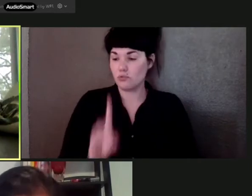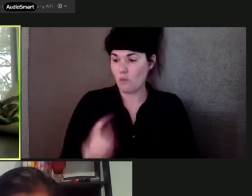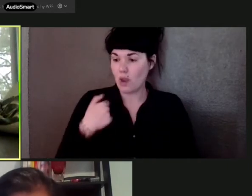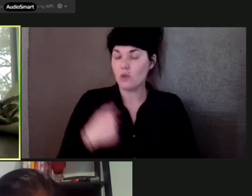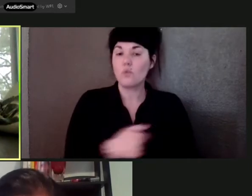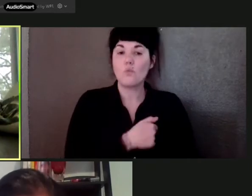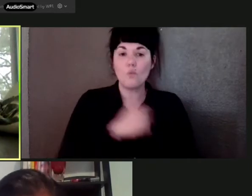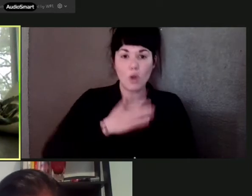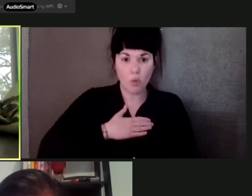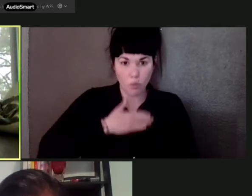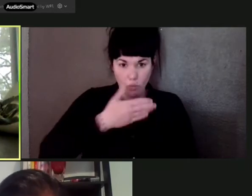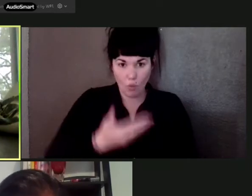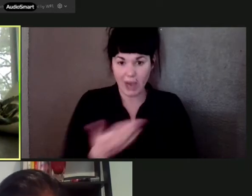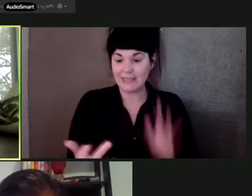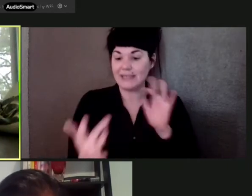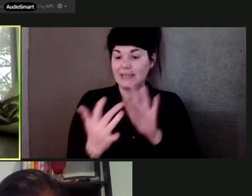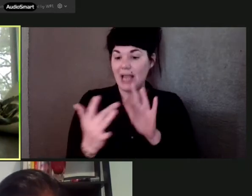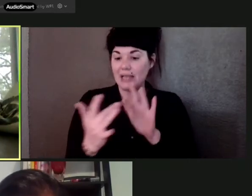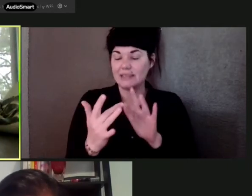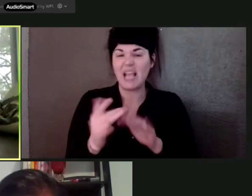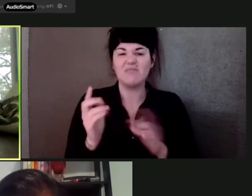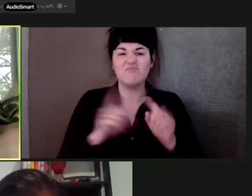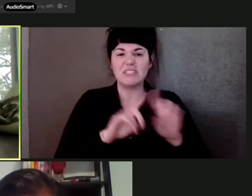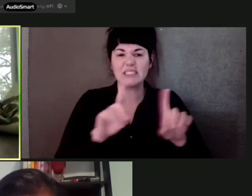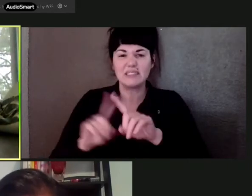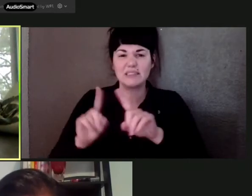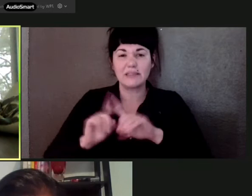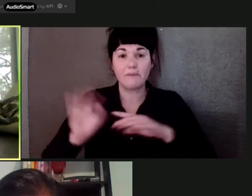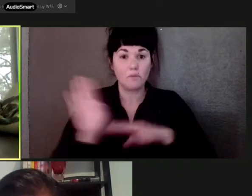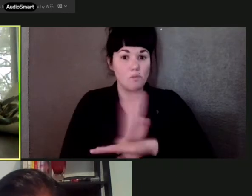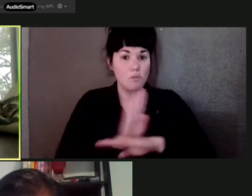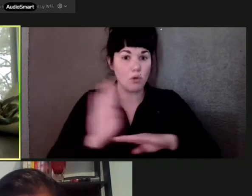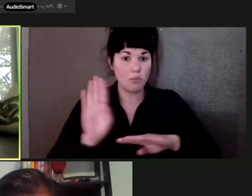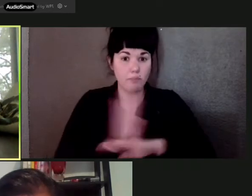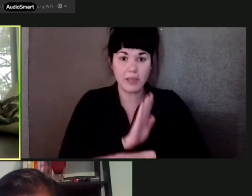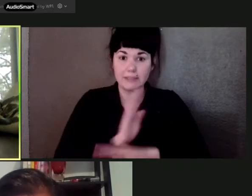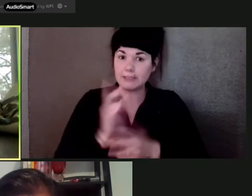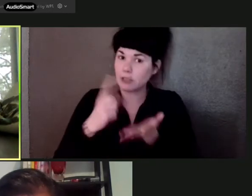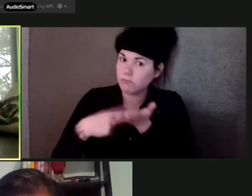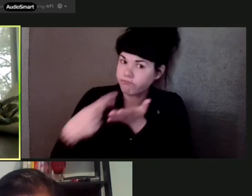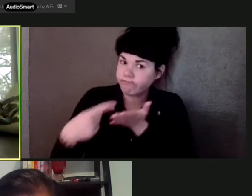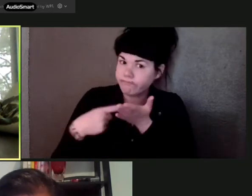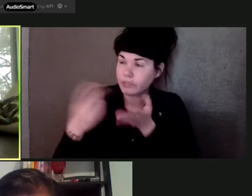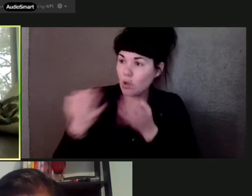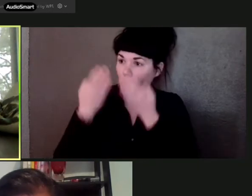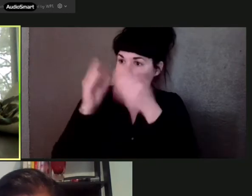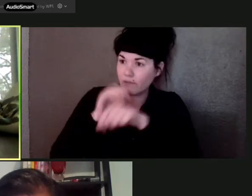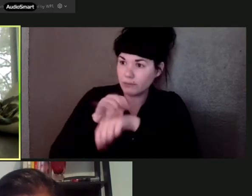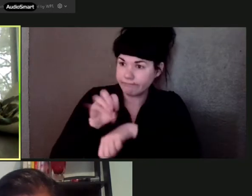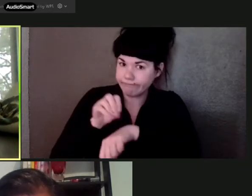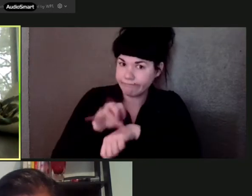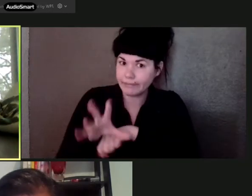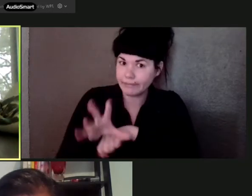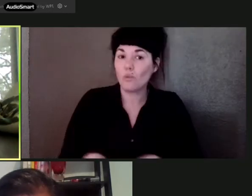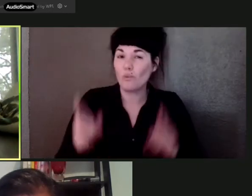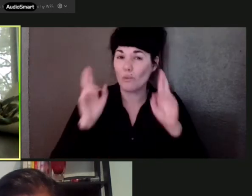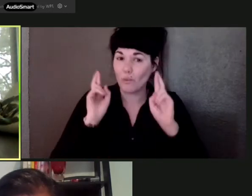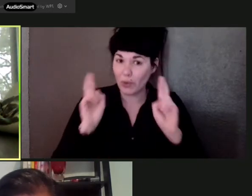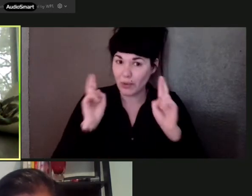the community with the environmental health to make sure that it's hopefully stressless and organized to get back to